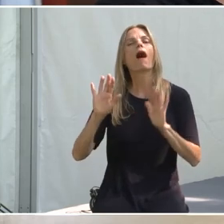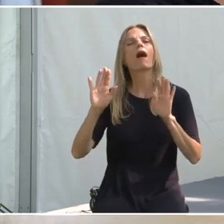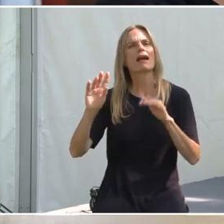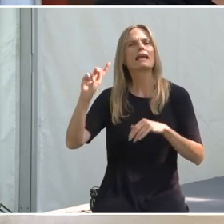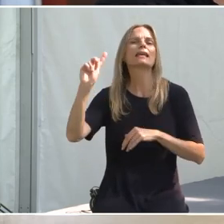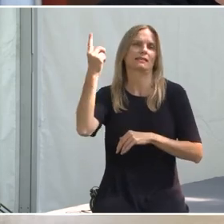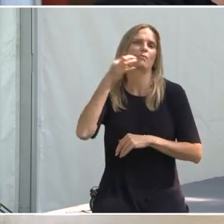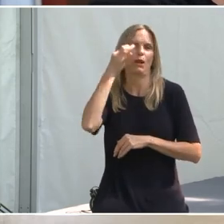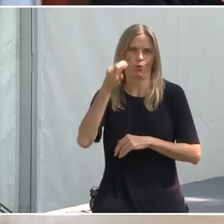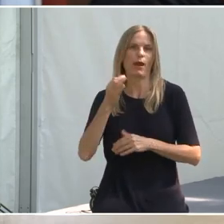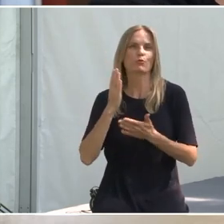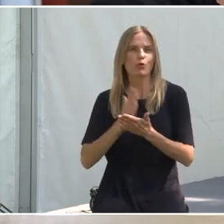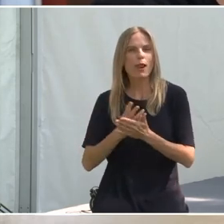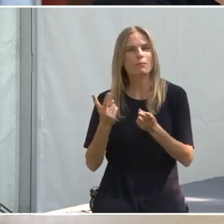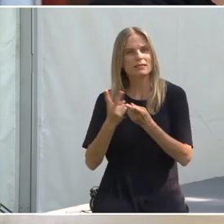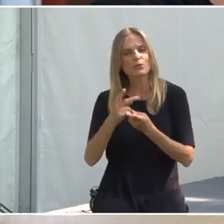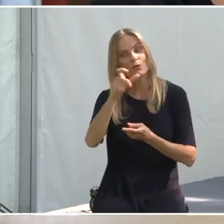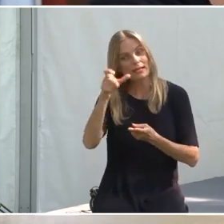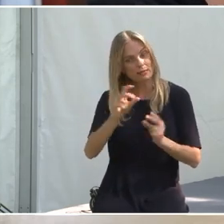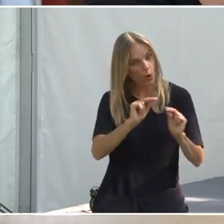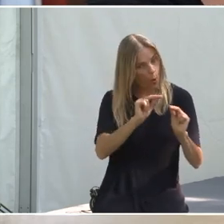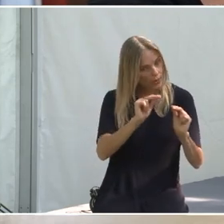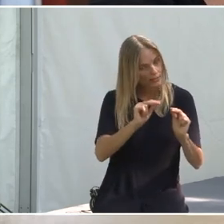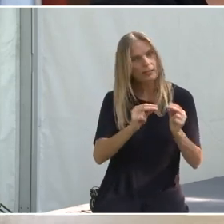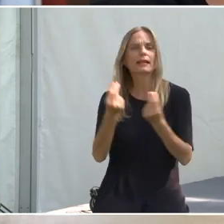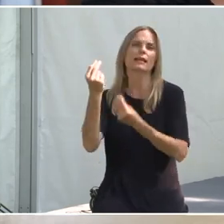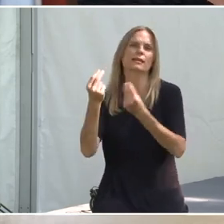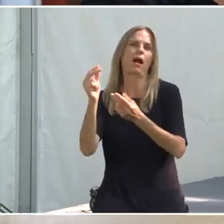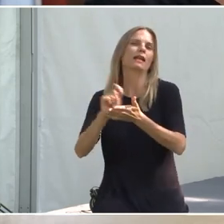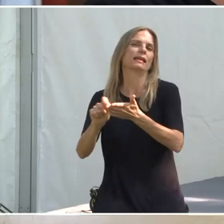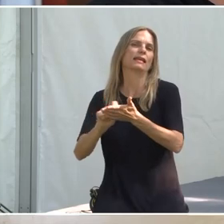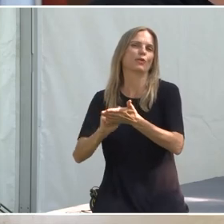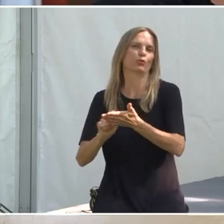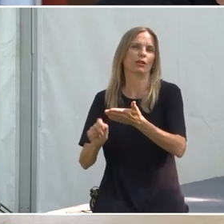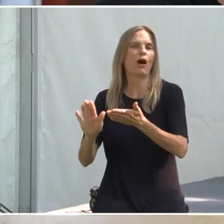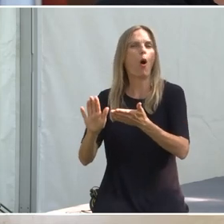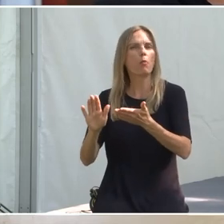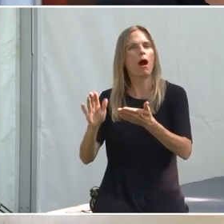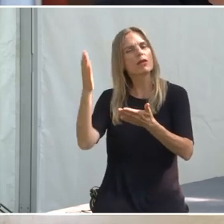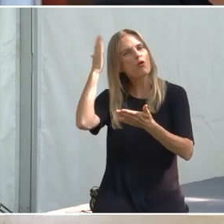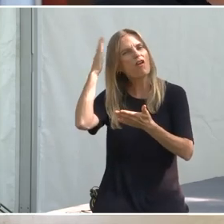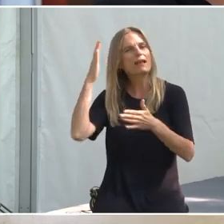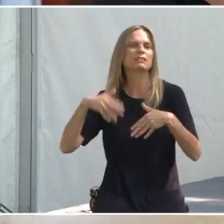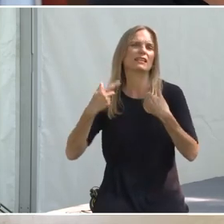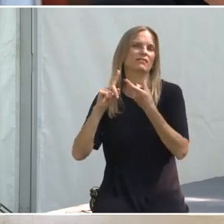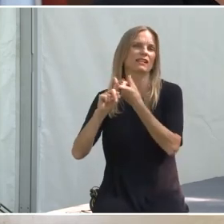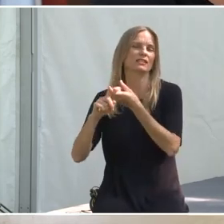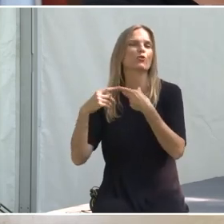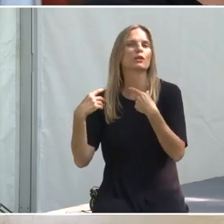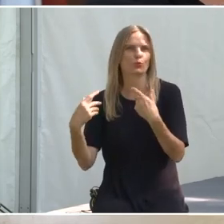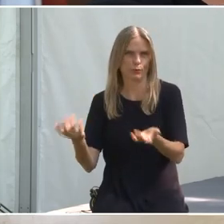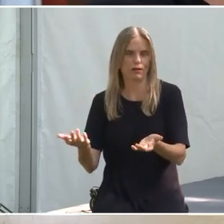when people were trained how to write the jokes about their mental health problems, and actually have